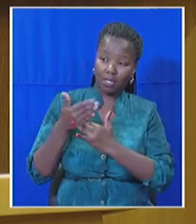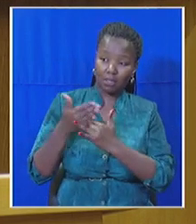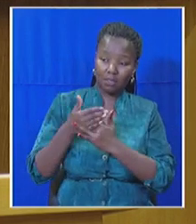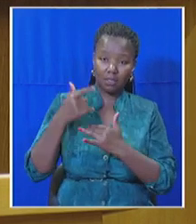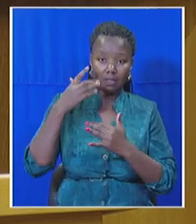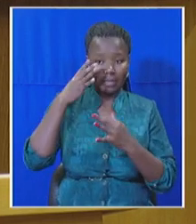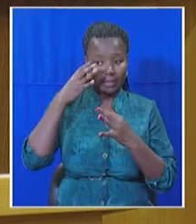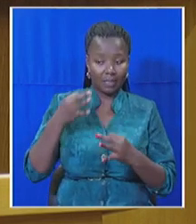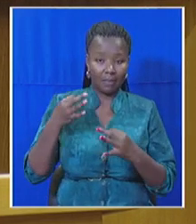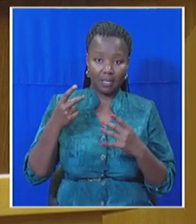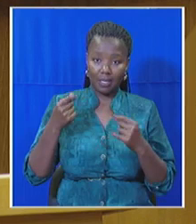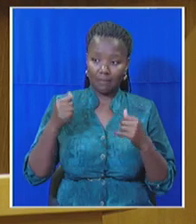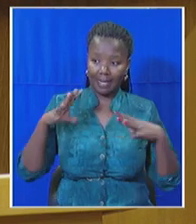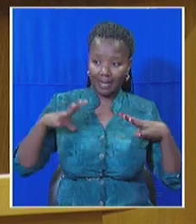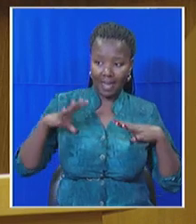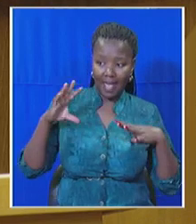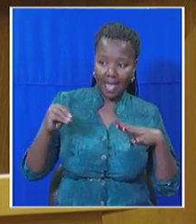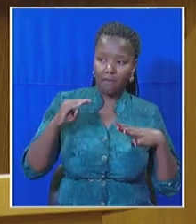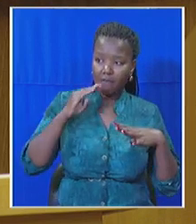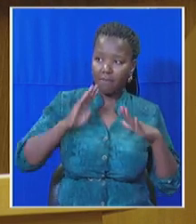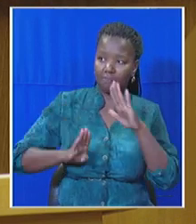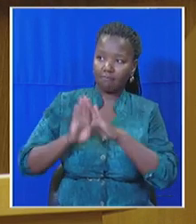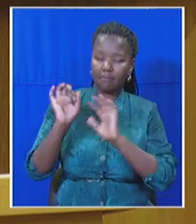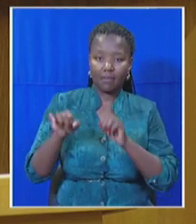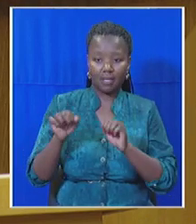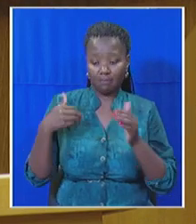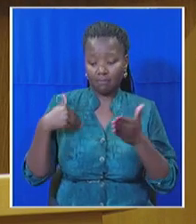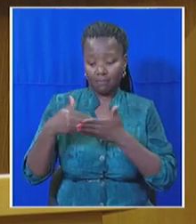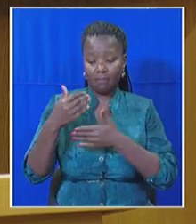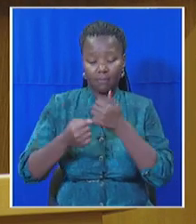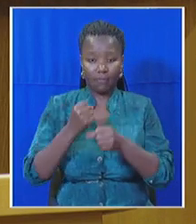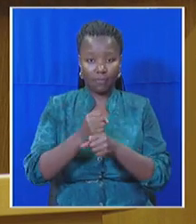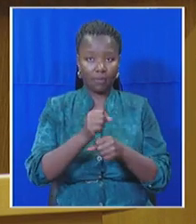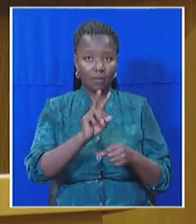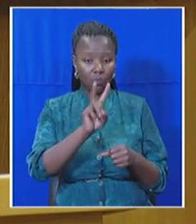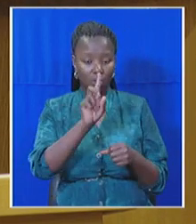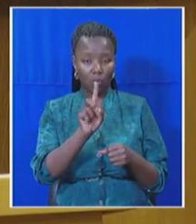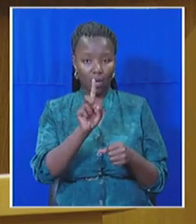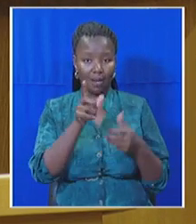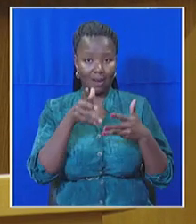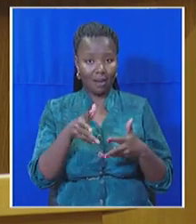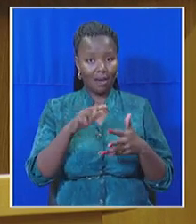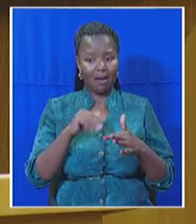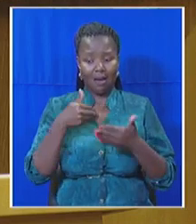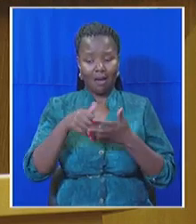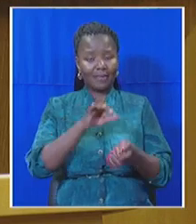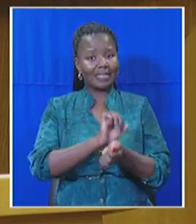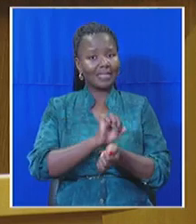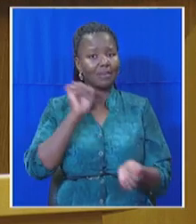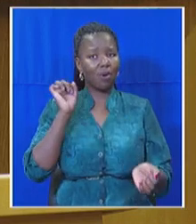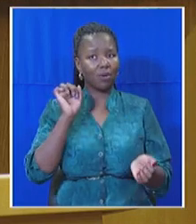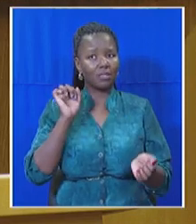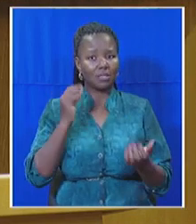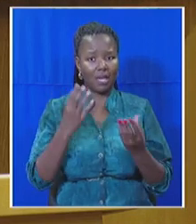wealth. In 21 years after this democracy, we still have